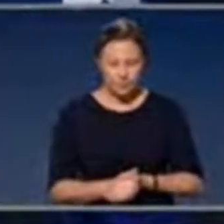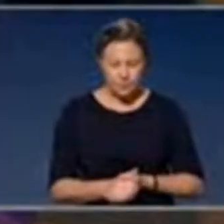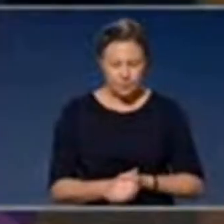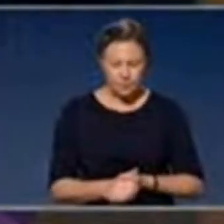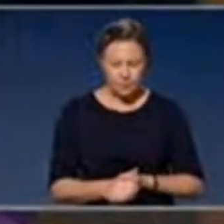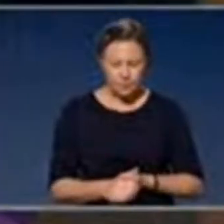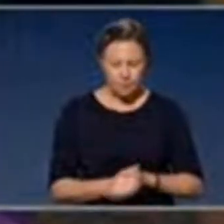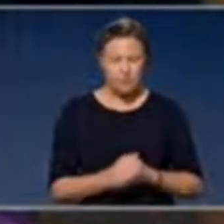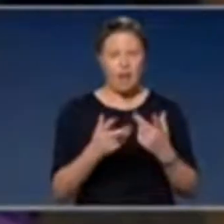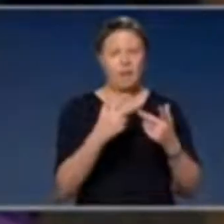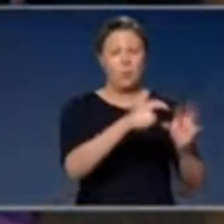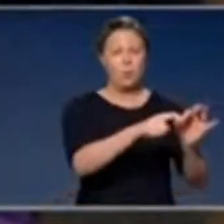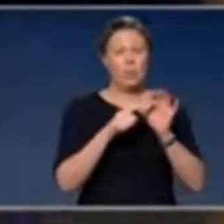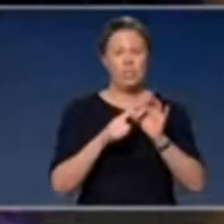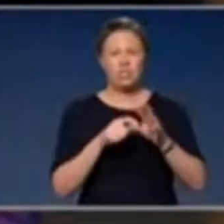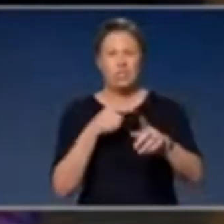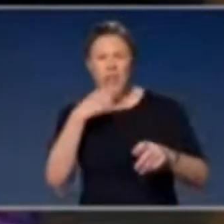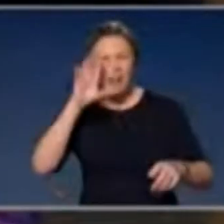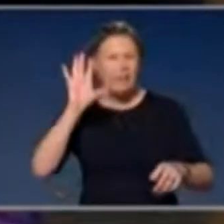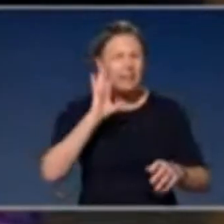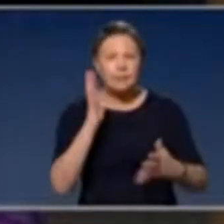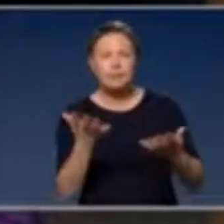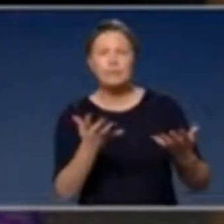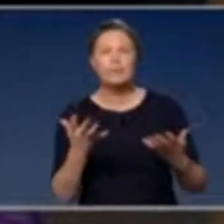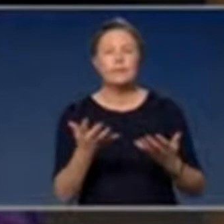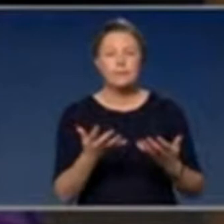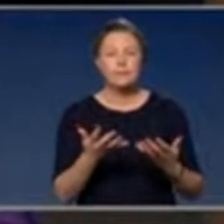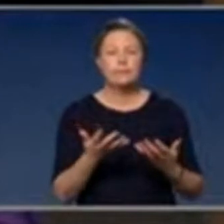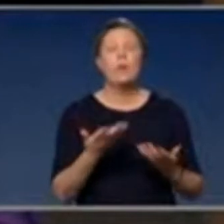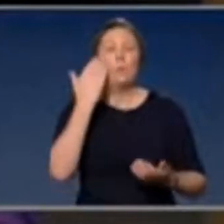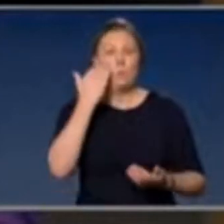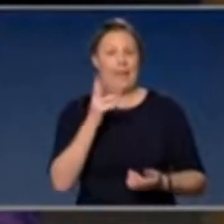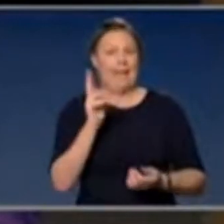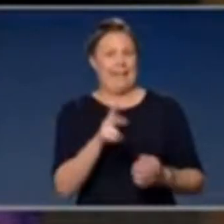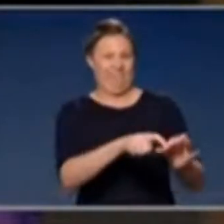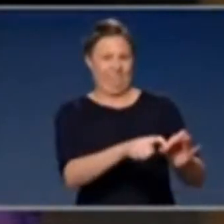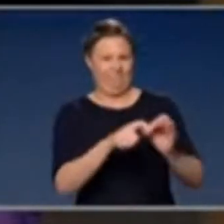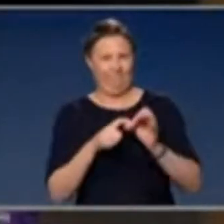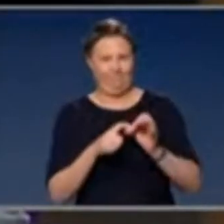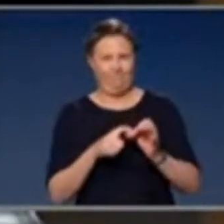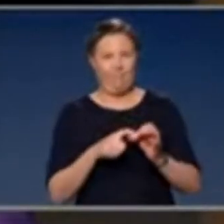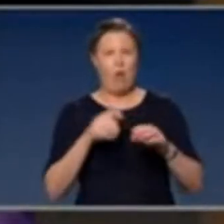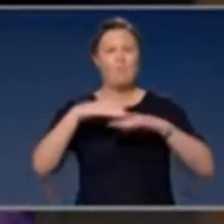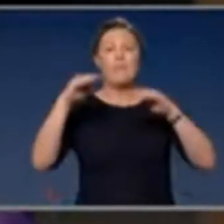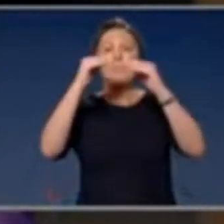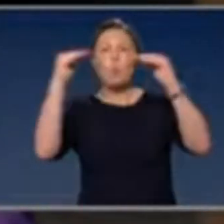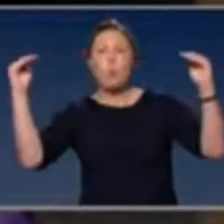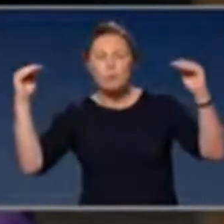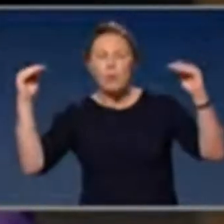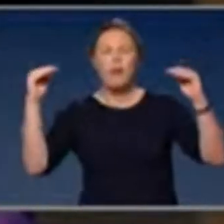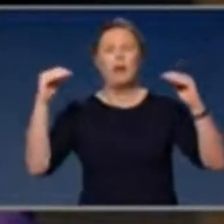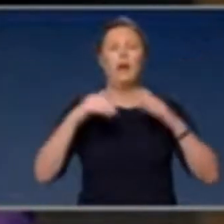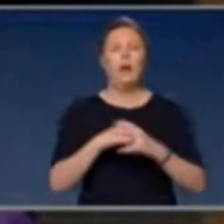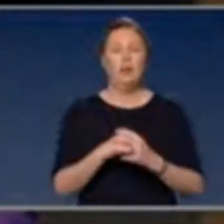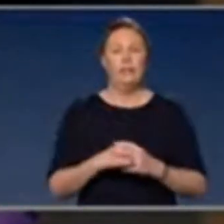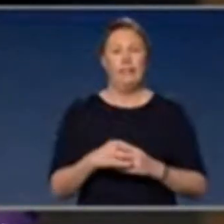The balance between economic risk. I'm just finding it a little hard to hear in this room. On borders, yeah. Just regarding the balance between economic